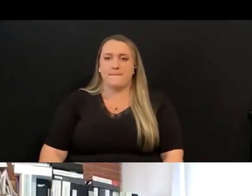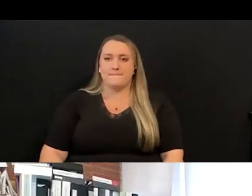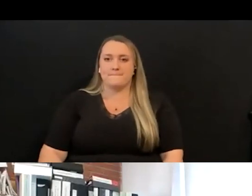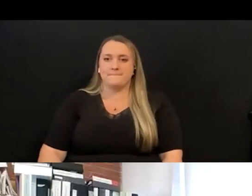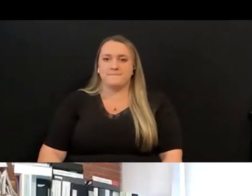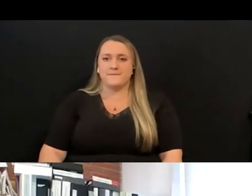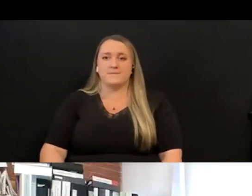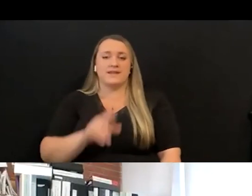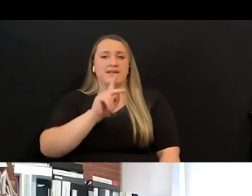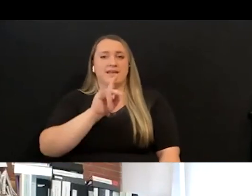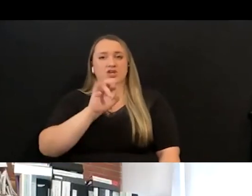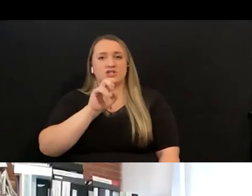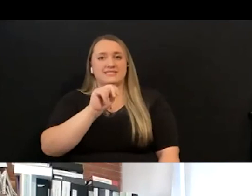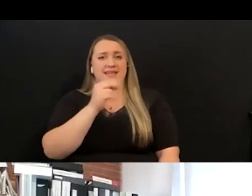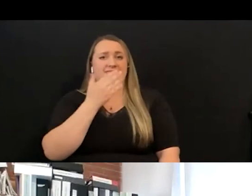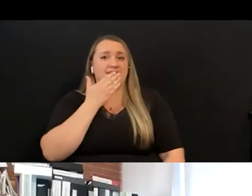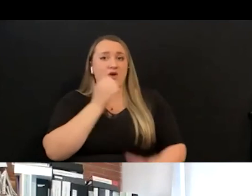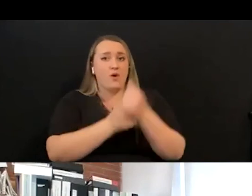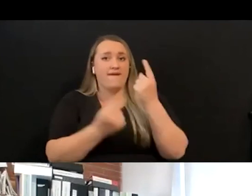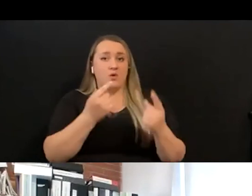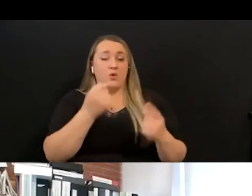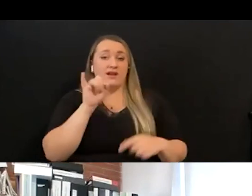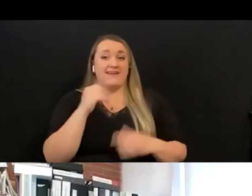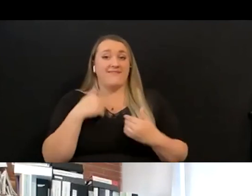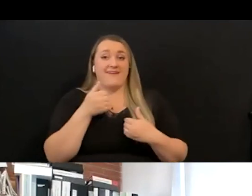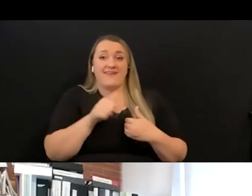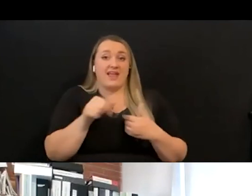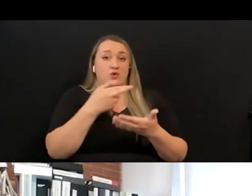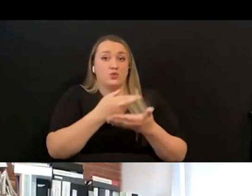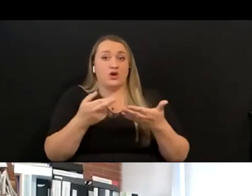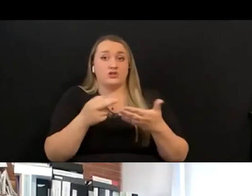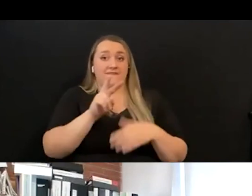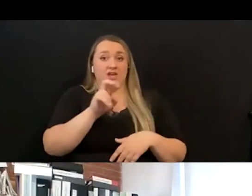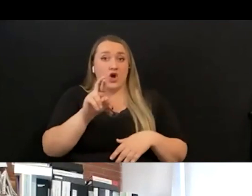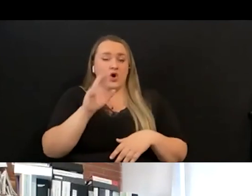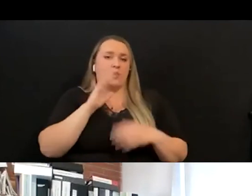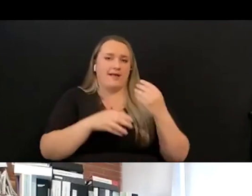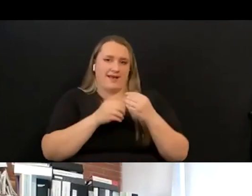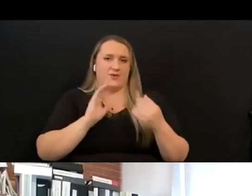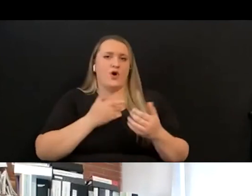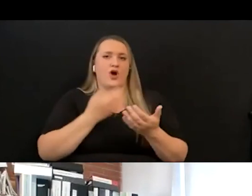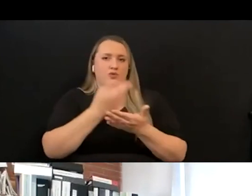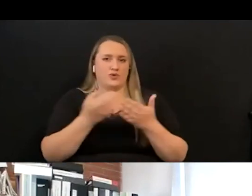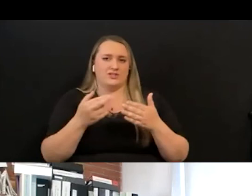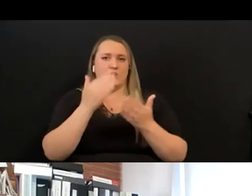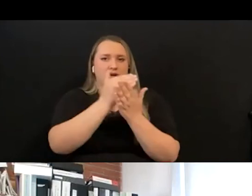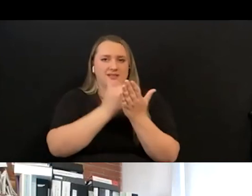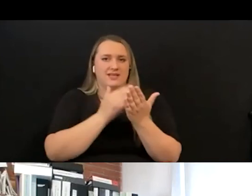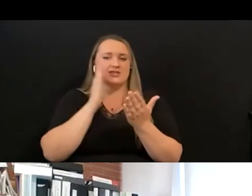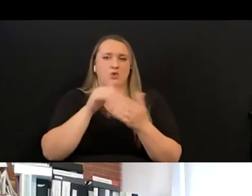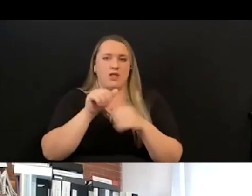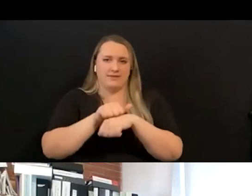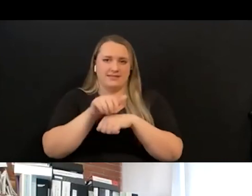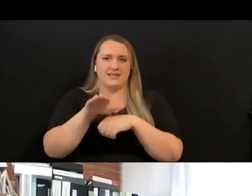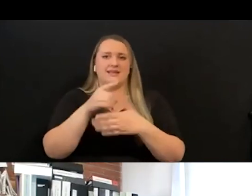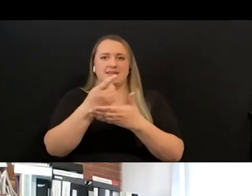Thanks, everyone. And if we come across any other resources on VR, we'll add it to our resource list, which will be circulating early next week